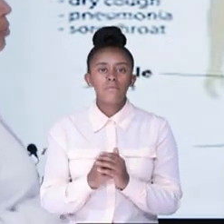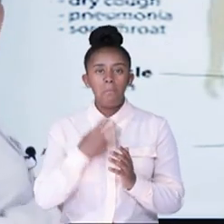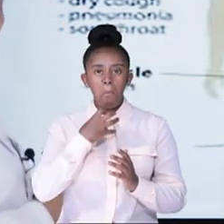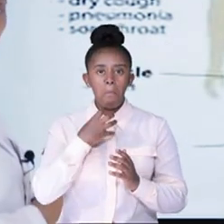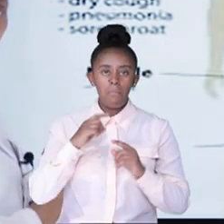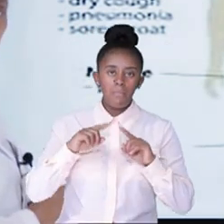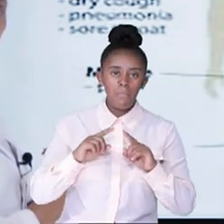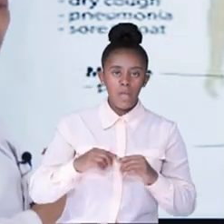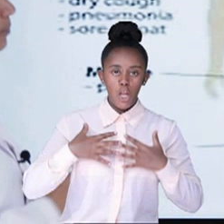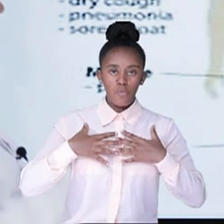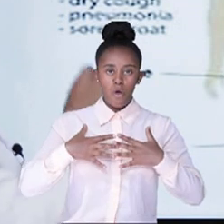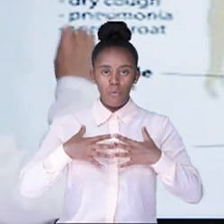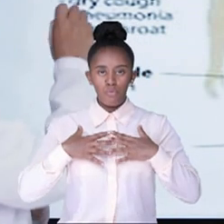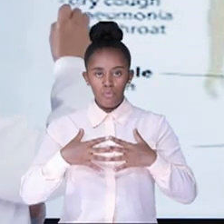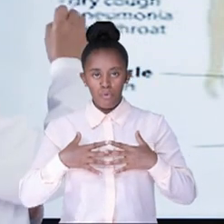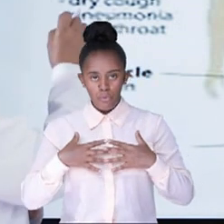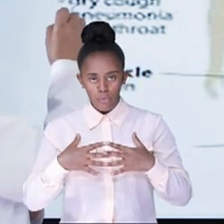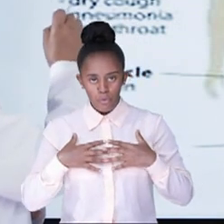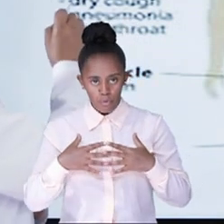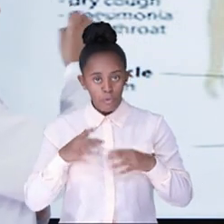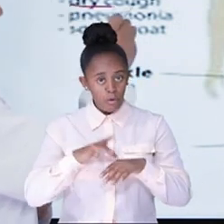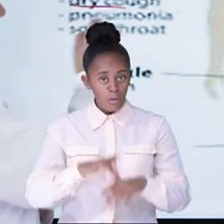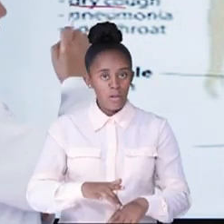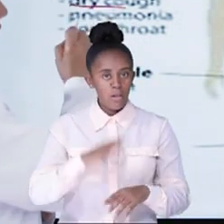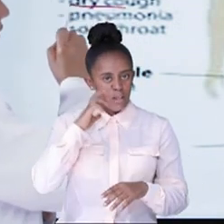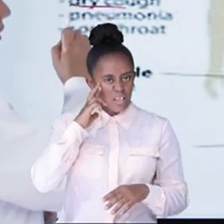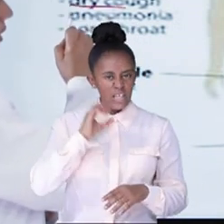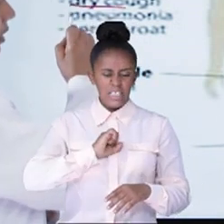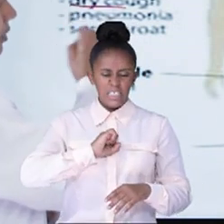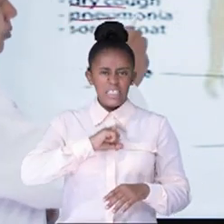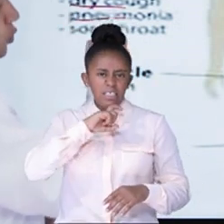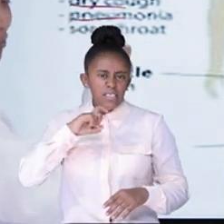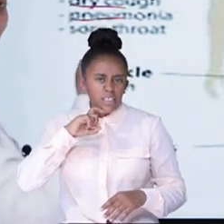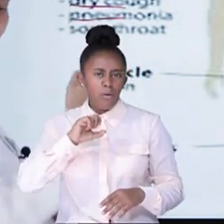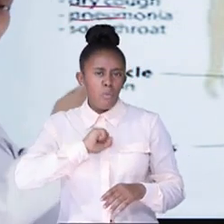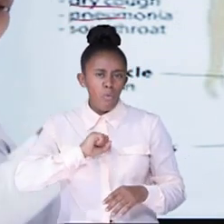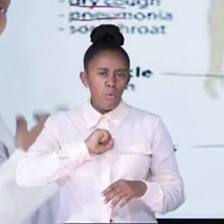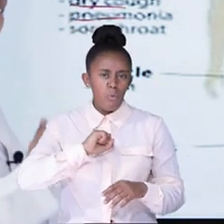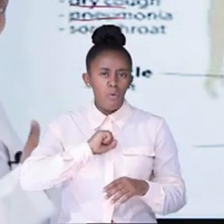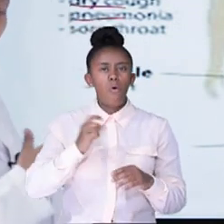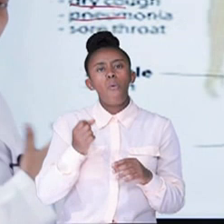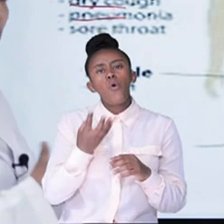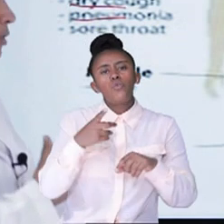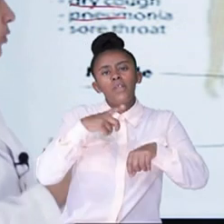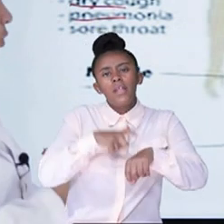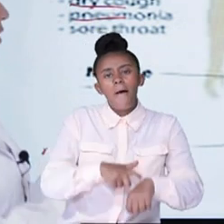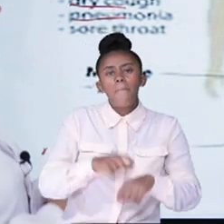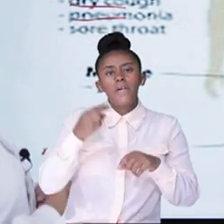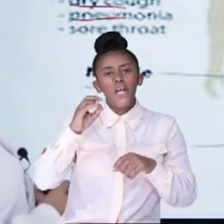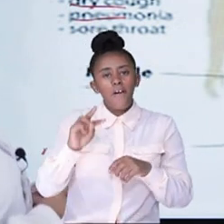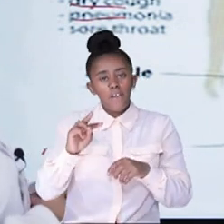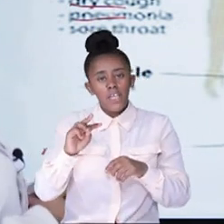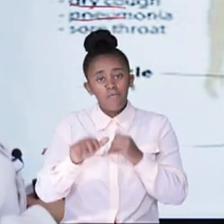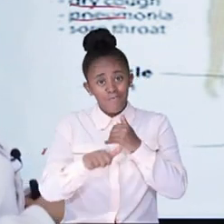look at the respiratory system, it causes dry cough. Most of the time, HIV-infected